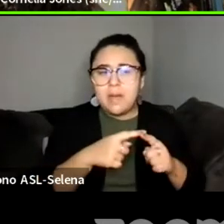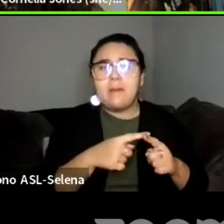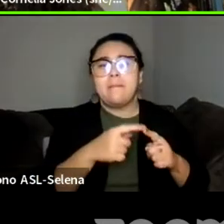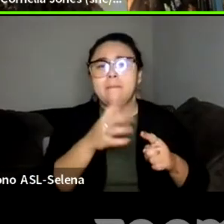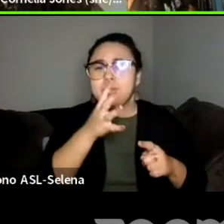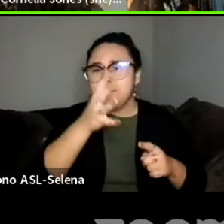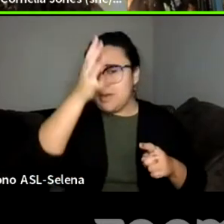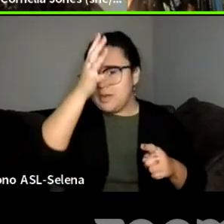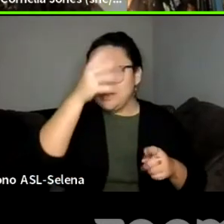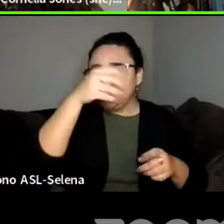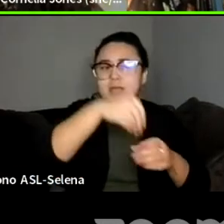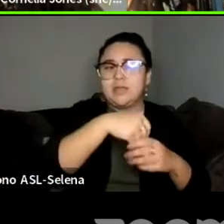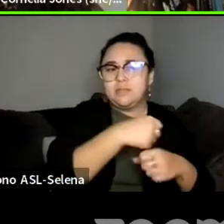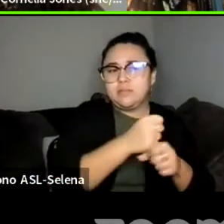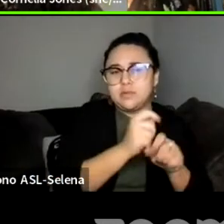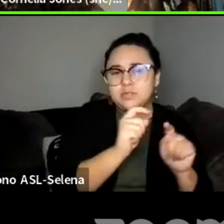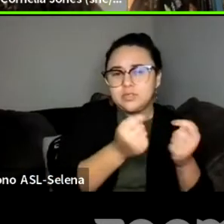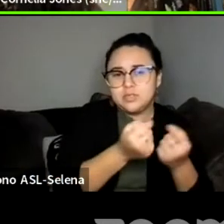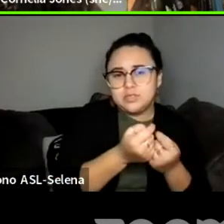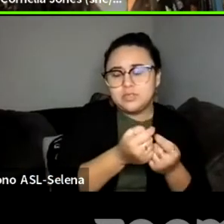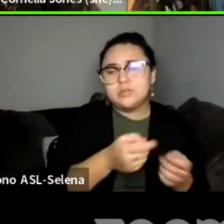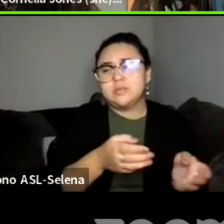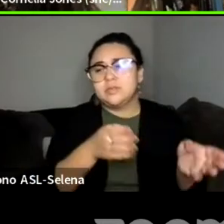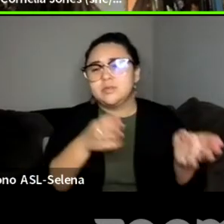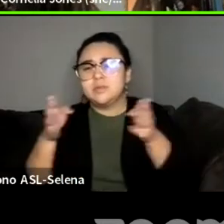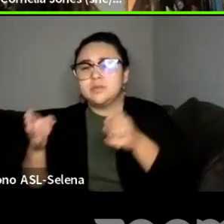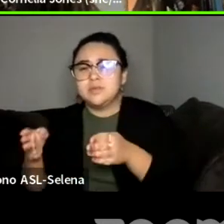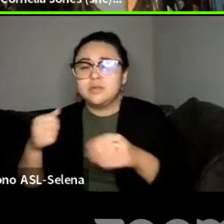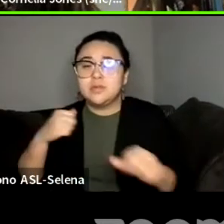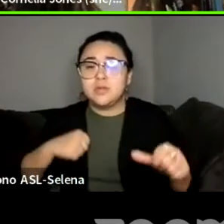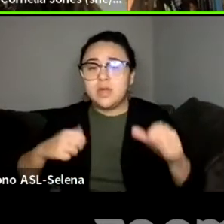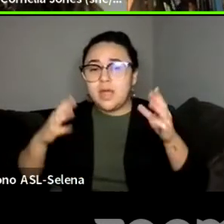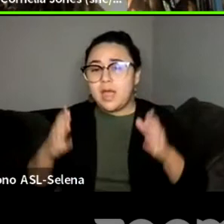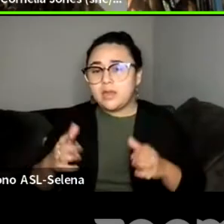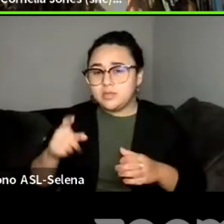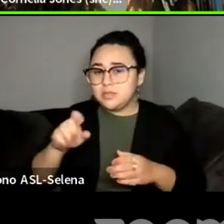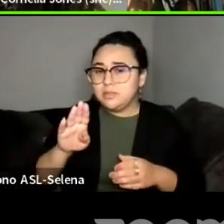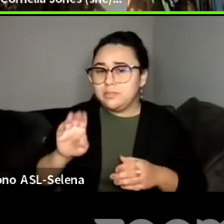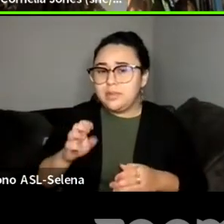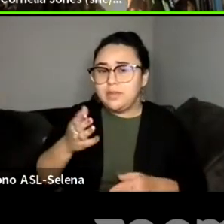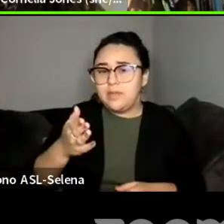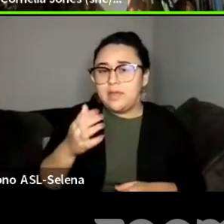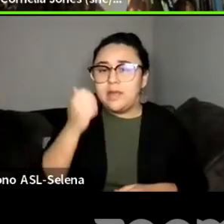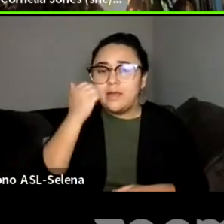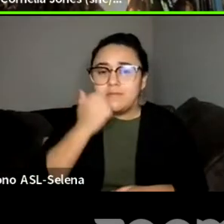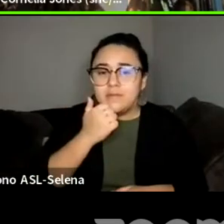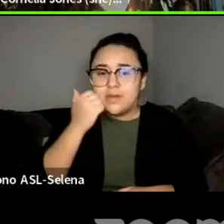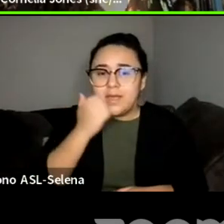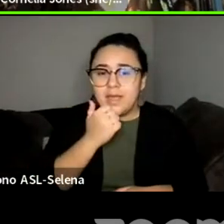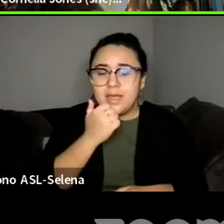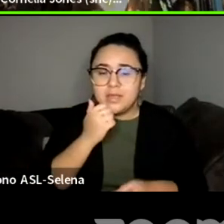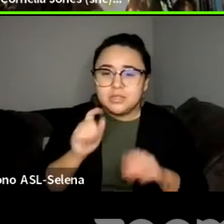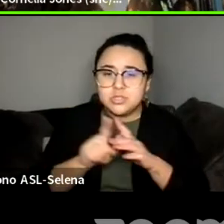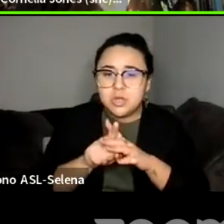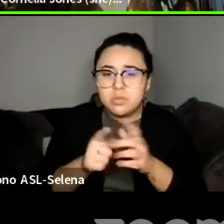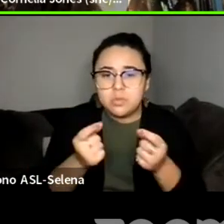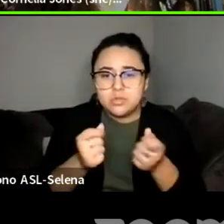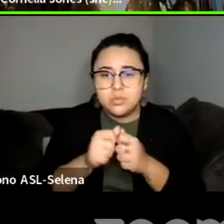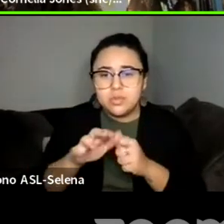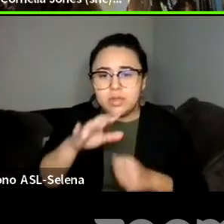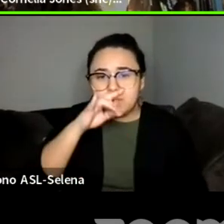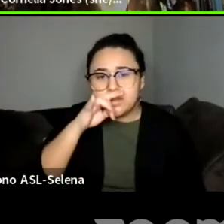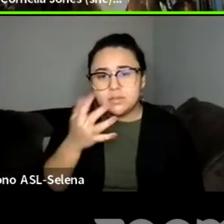production team? What about, you know, the actors who have to be there every day? And so